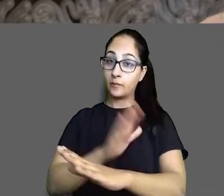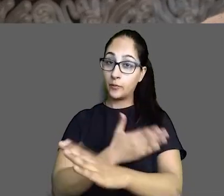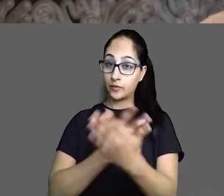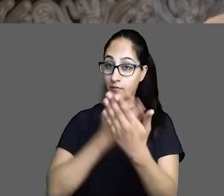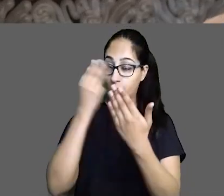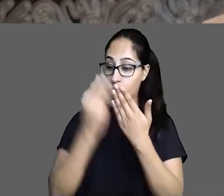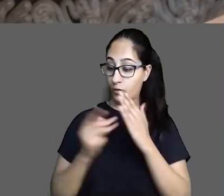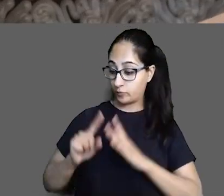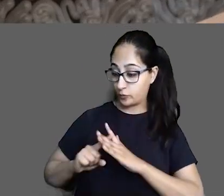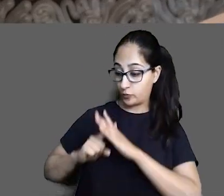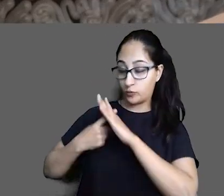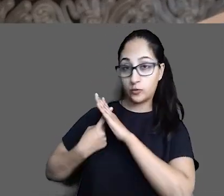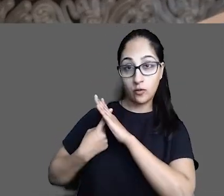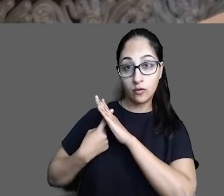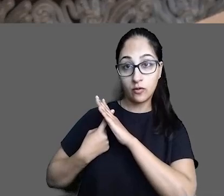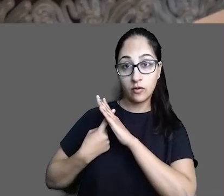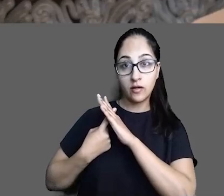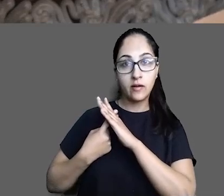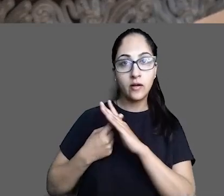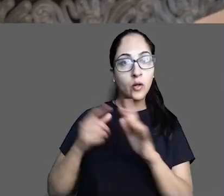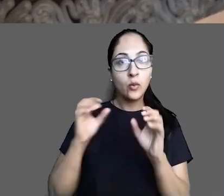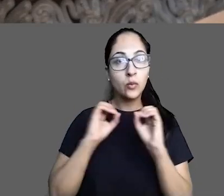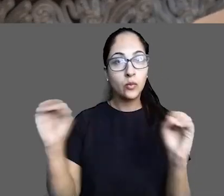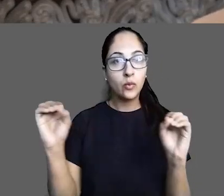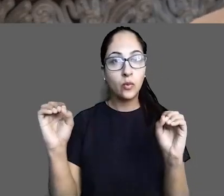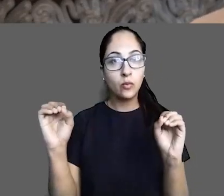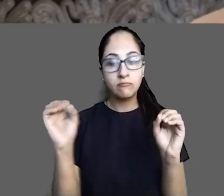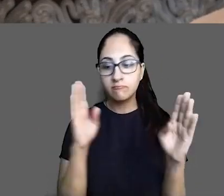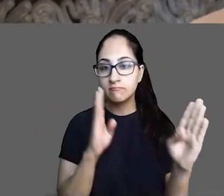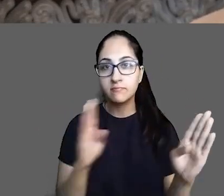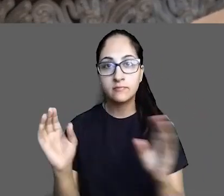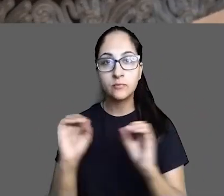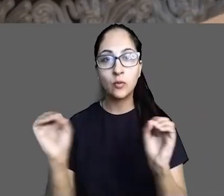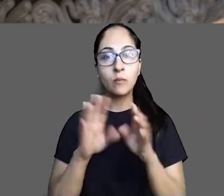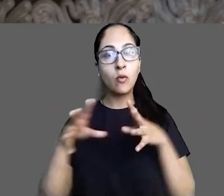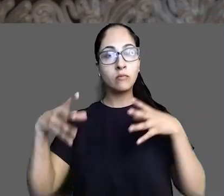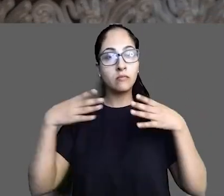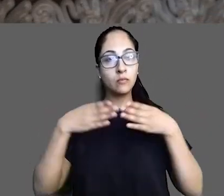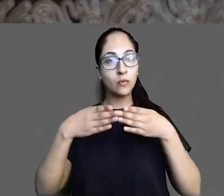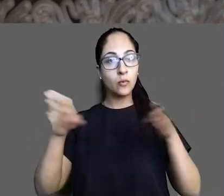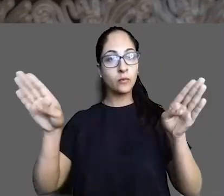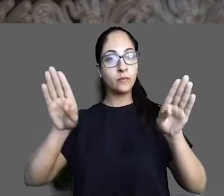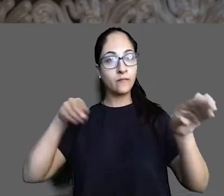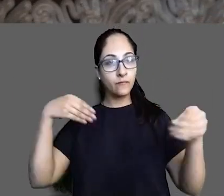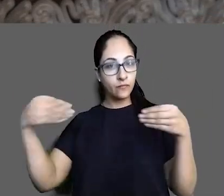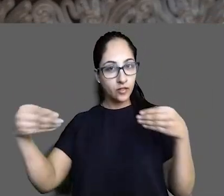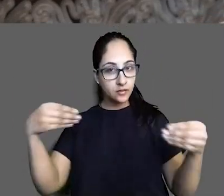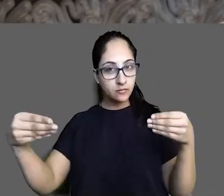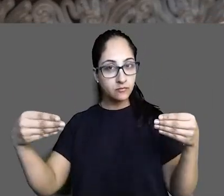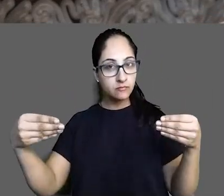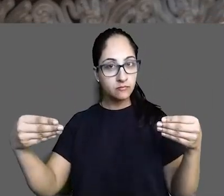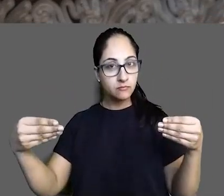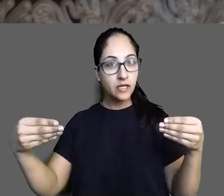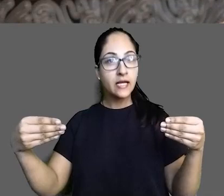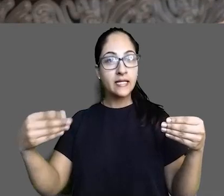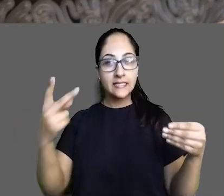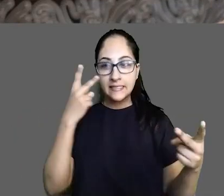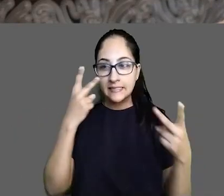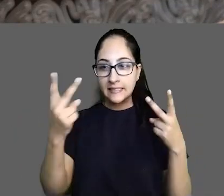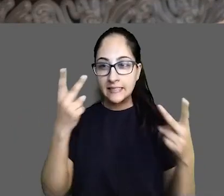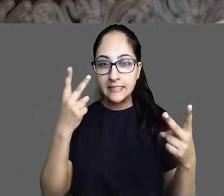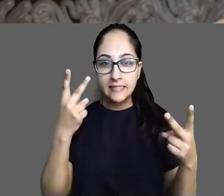of format, it was able and it was given the permission to evolve and to